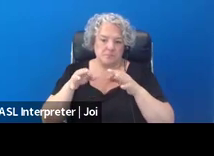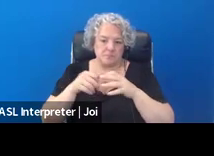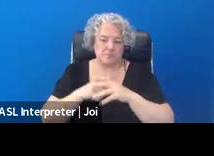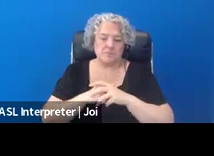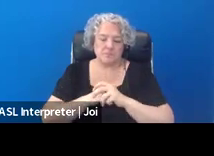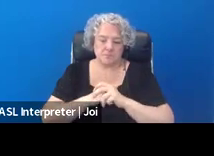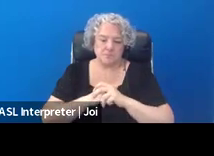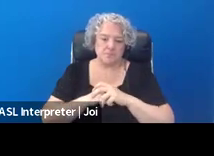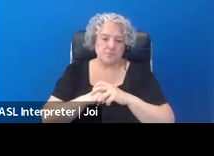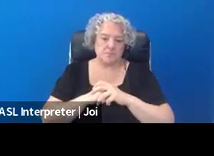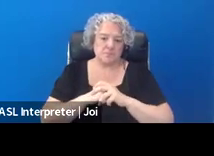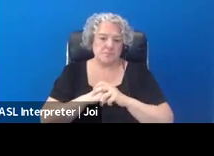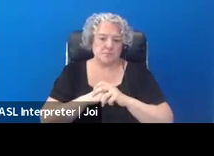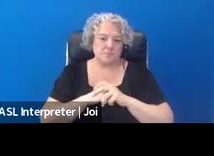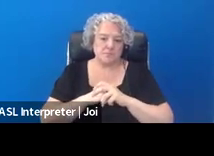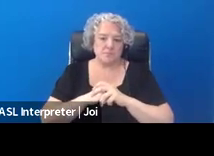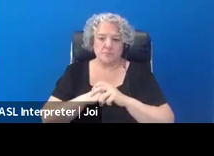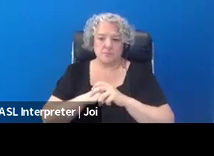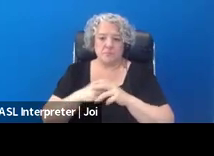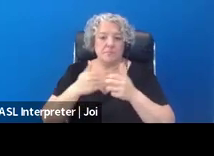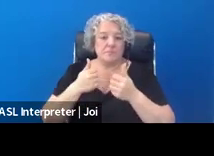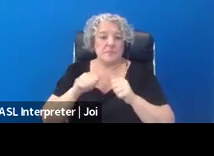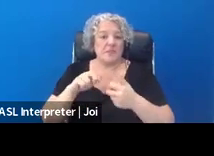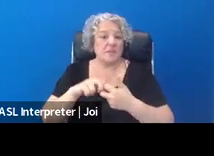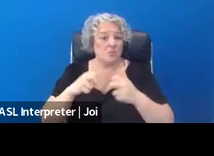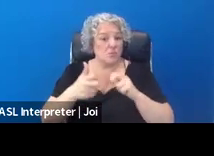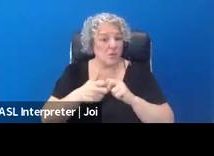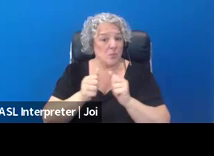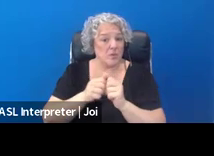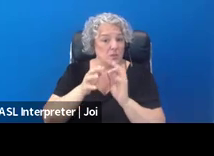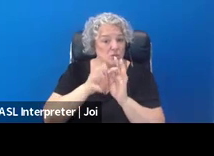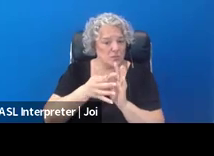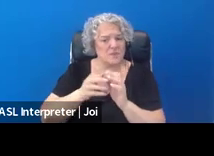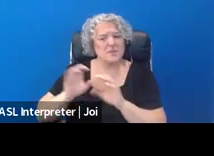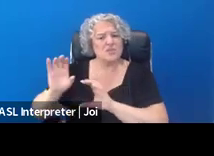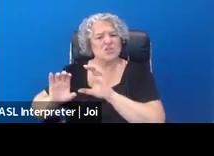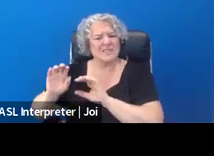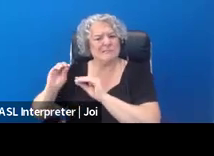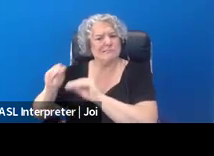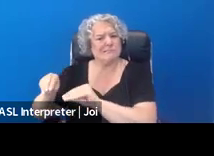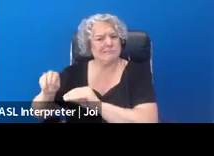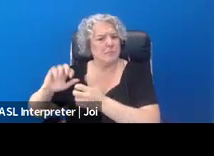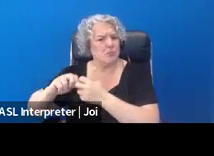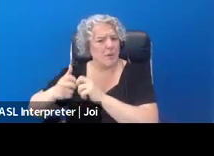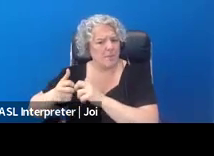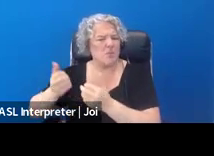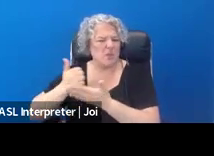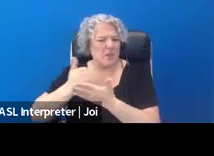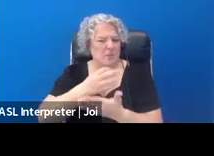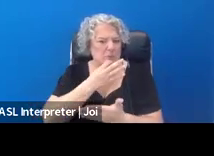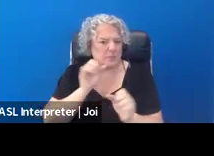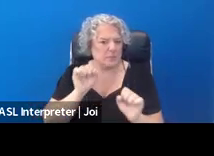completo. Lastly, if there are any issues with interpretation, please let us know through the chat and we will do our best to help you out as soon as we